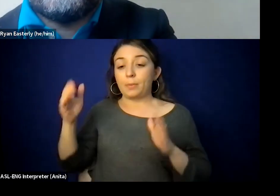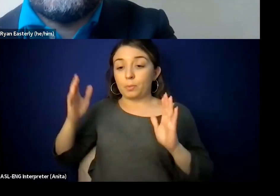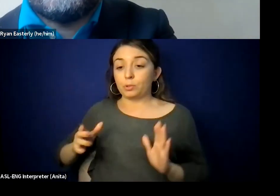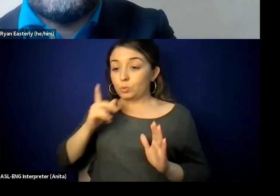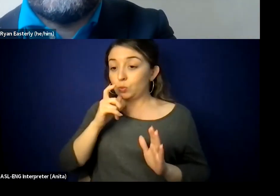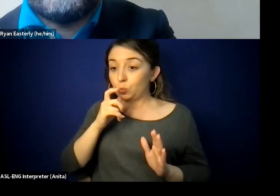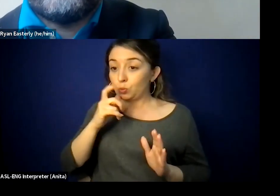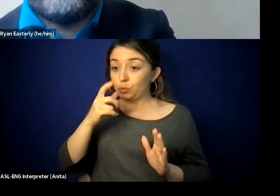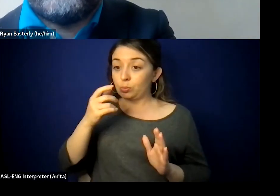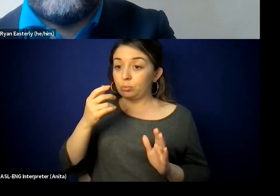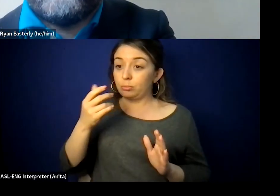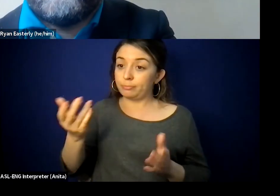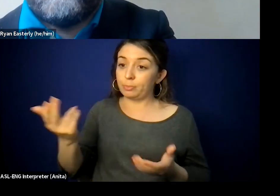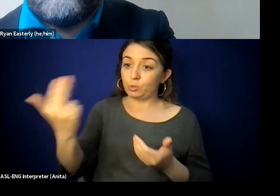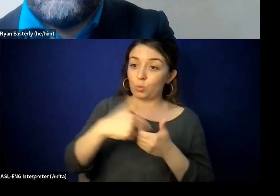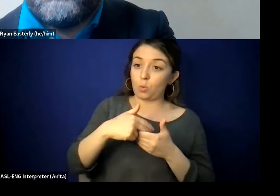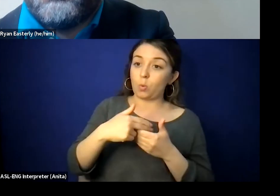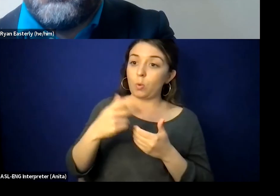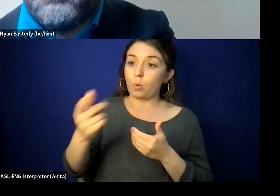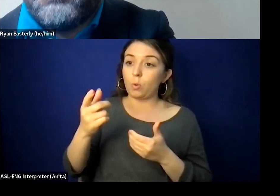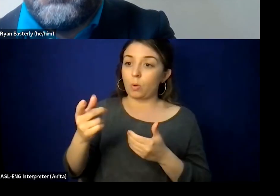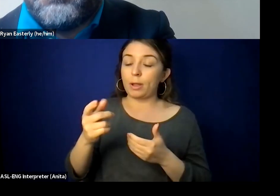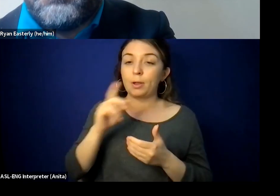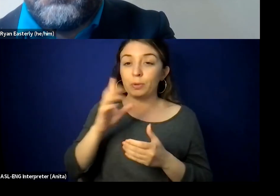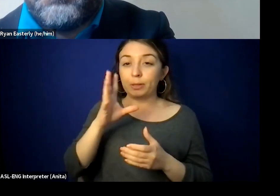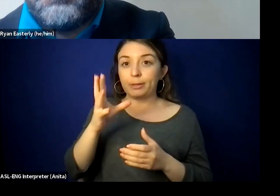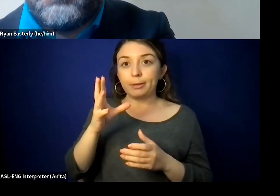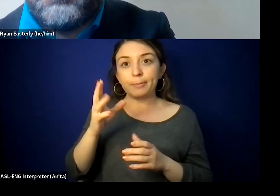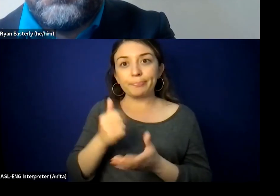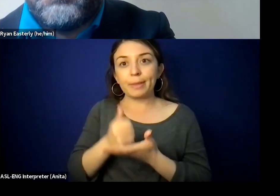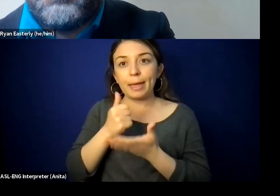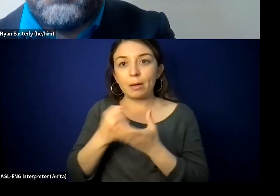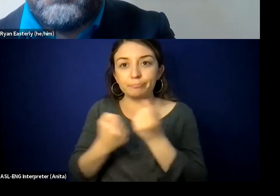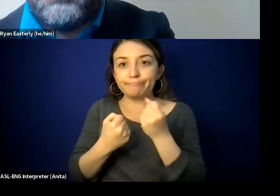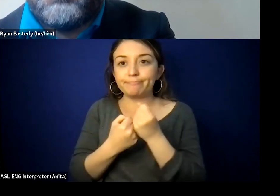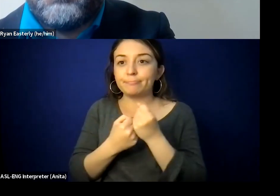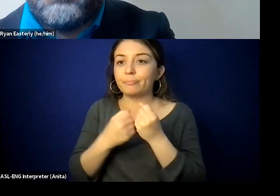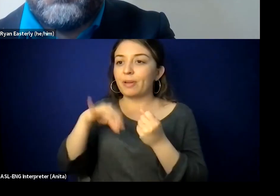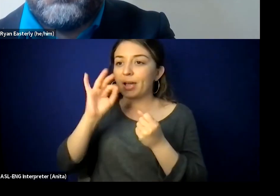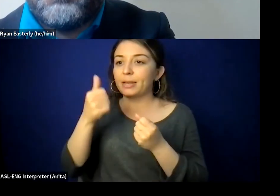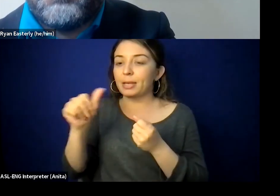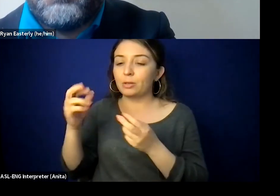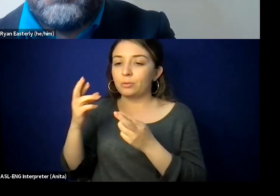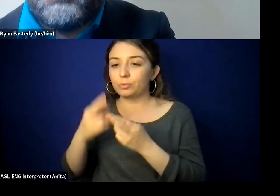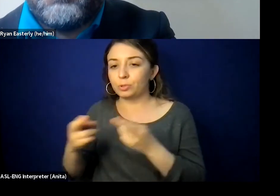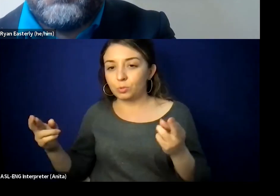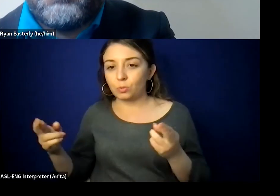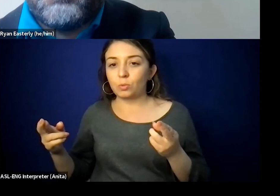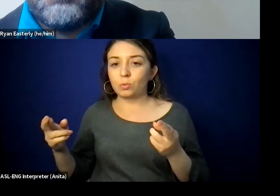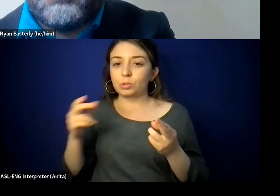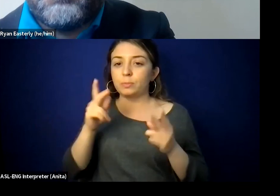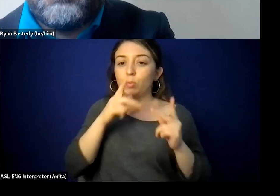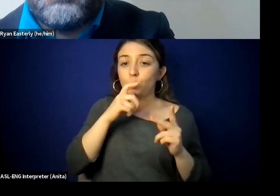together and pool their abundance to resource change makers.